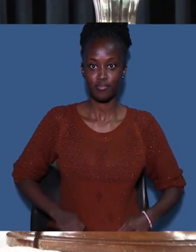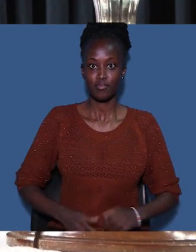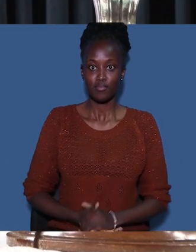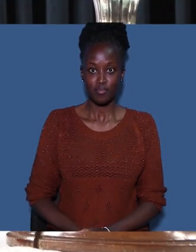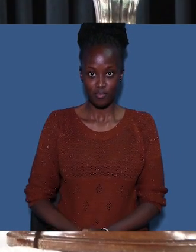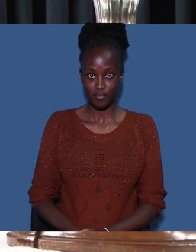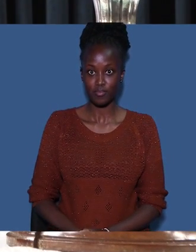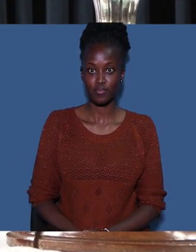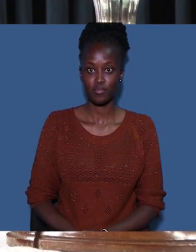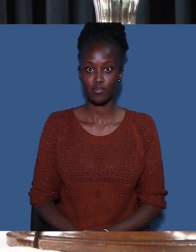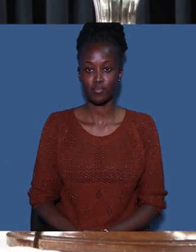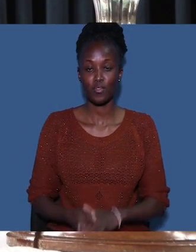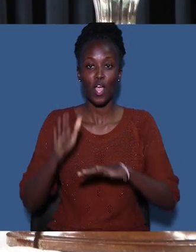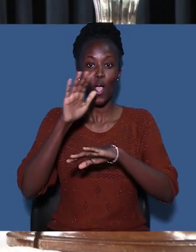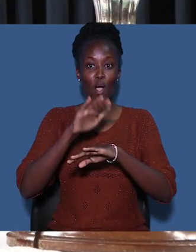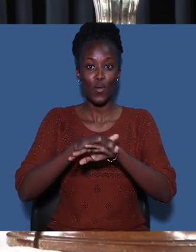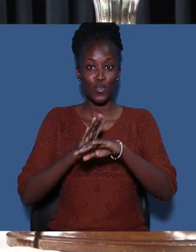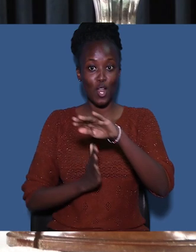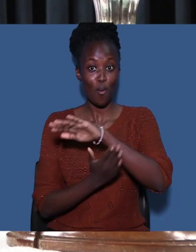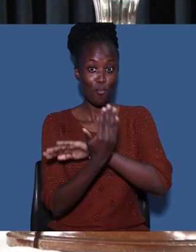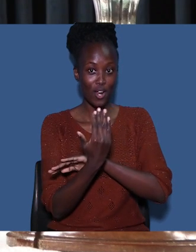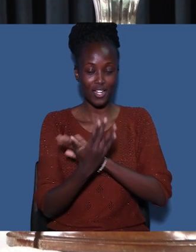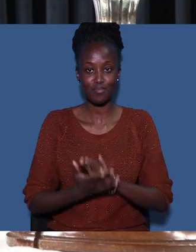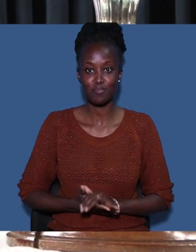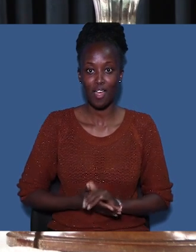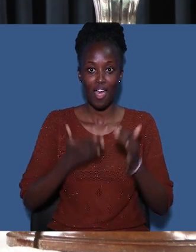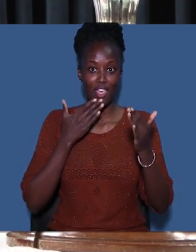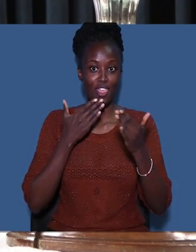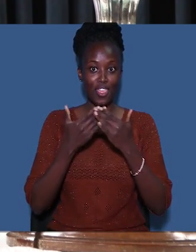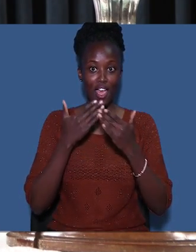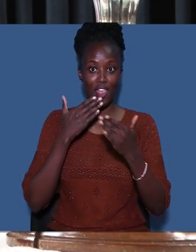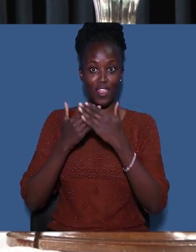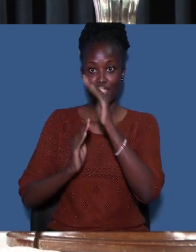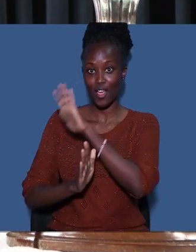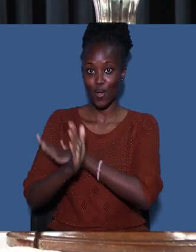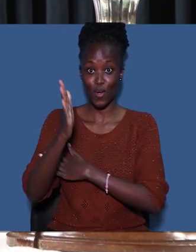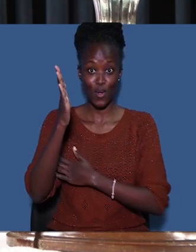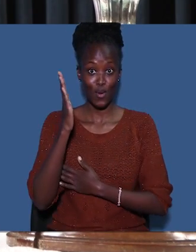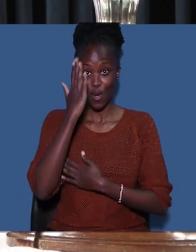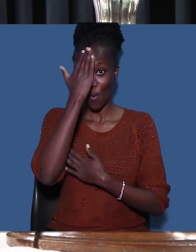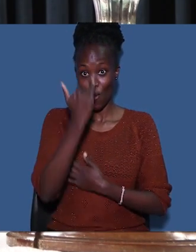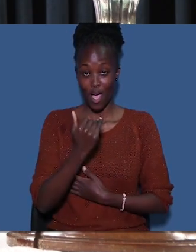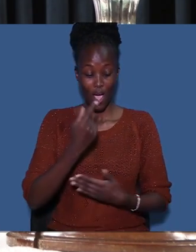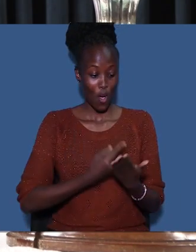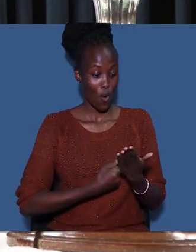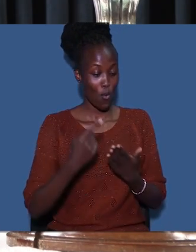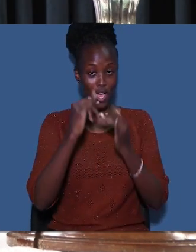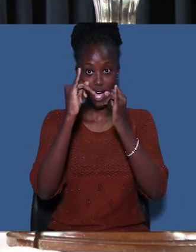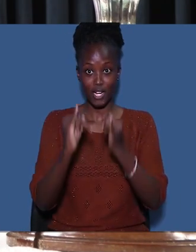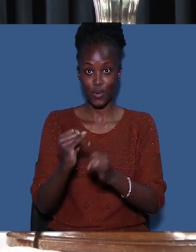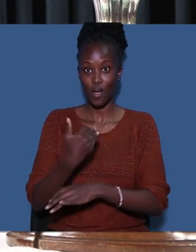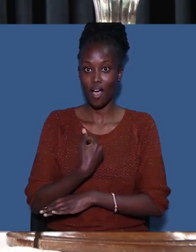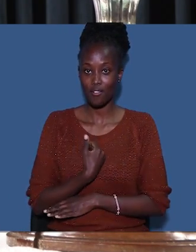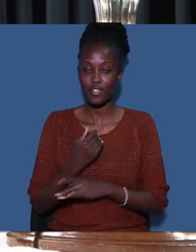Good morning. We thank God for a new week and for the opportunity to hear his word this